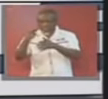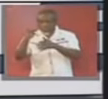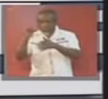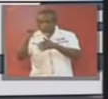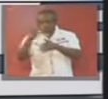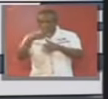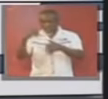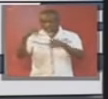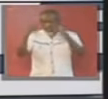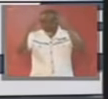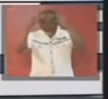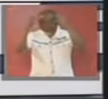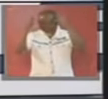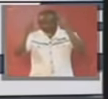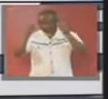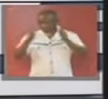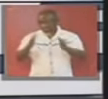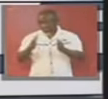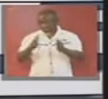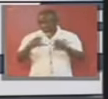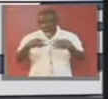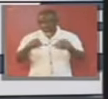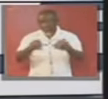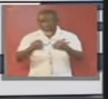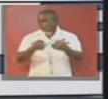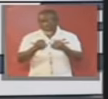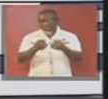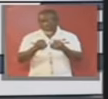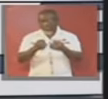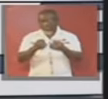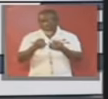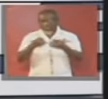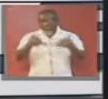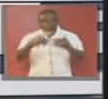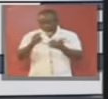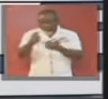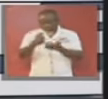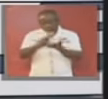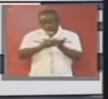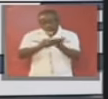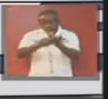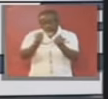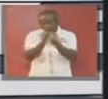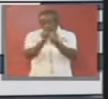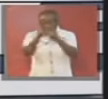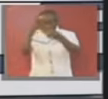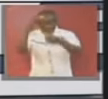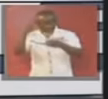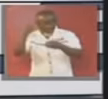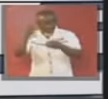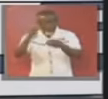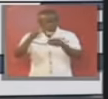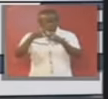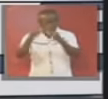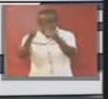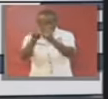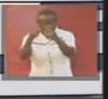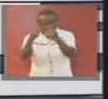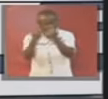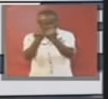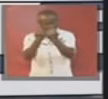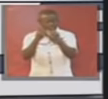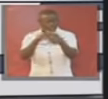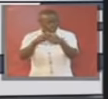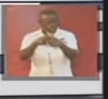decisions and meetings with the Honourable Prime Minister and Minister of National Security. I can talk a bit about the operations